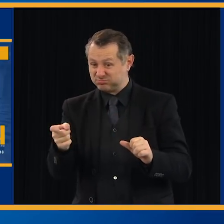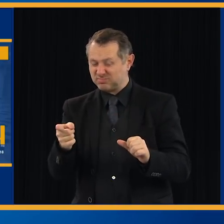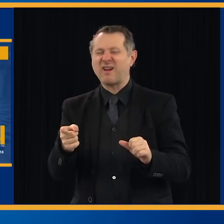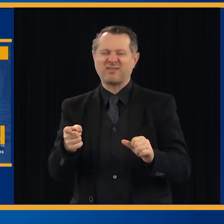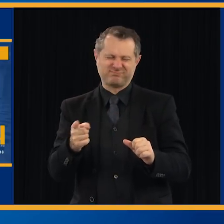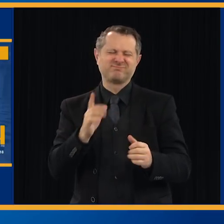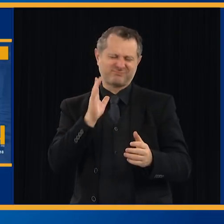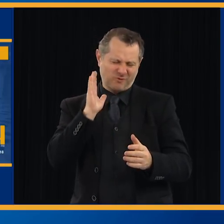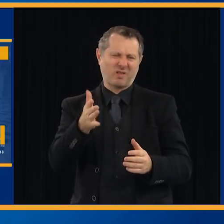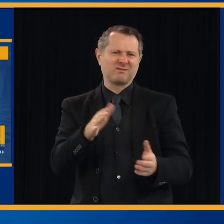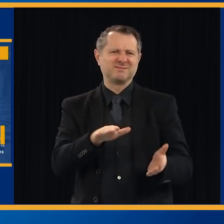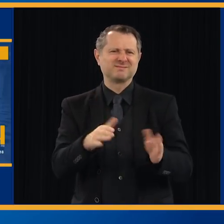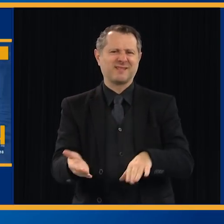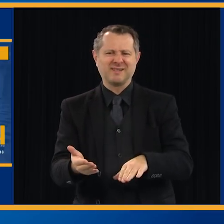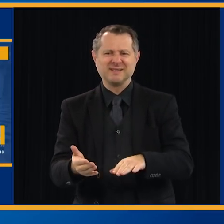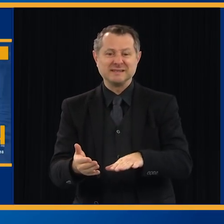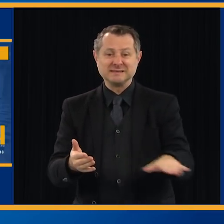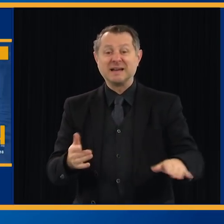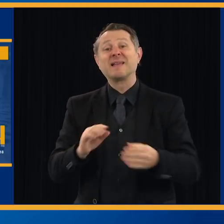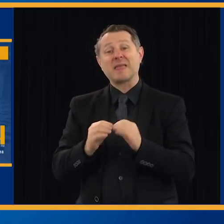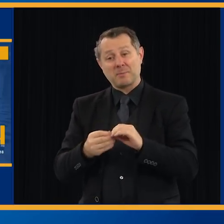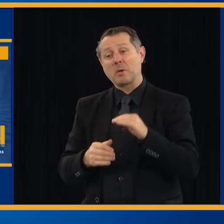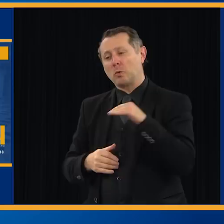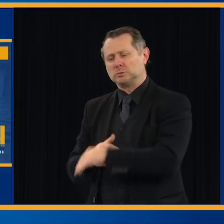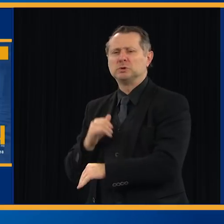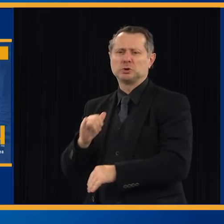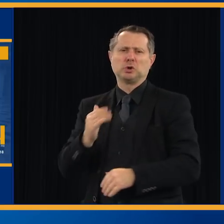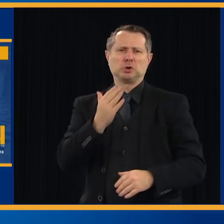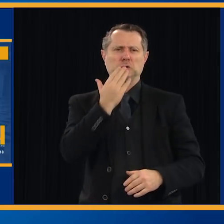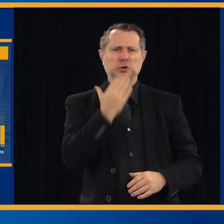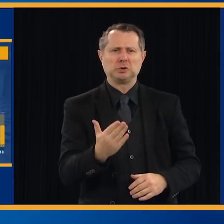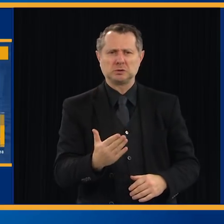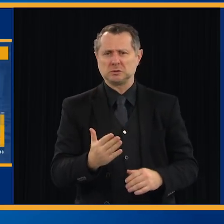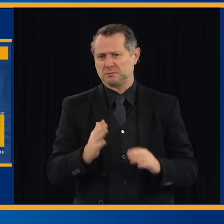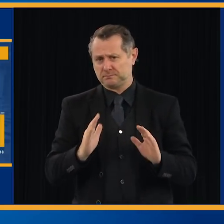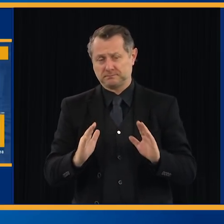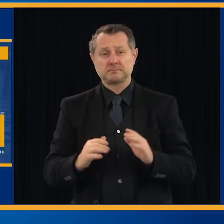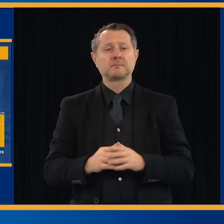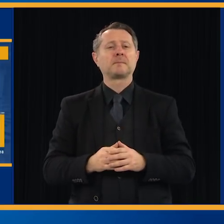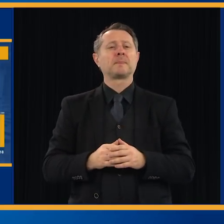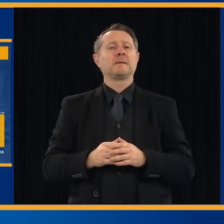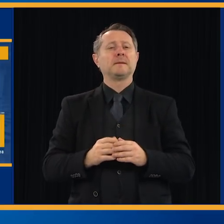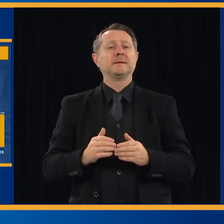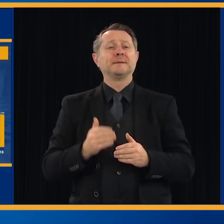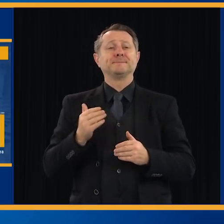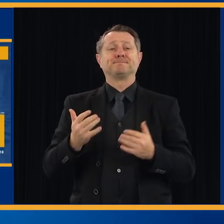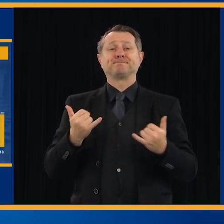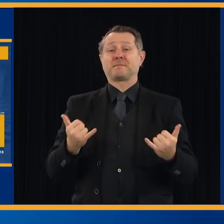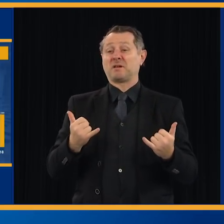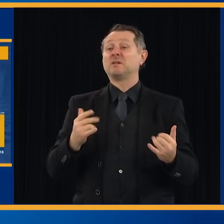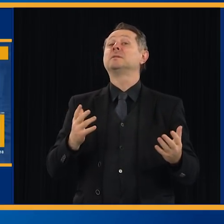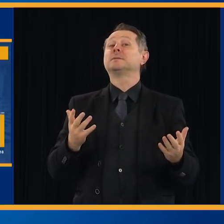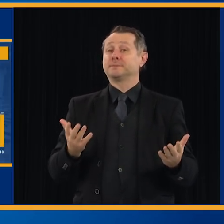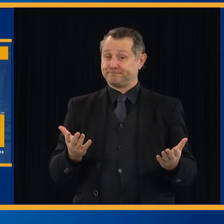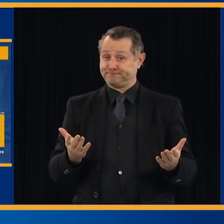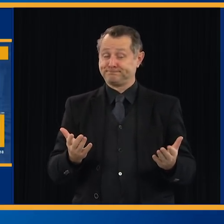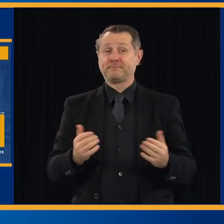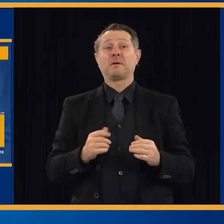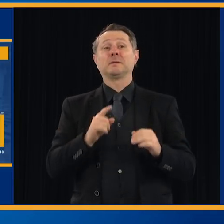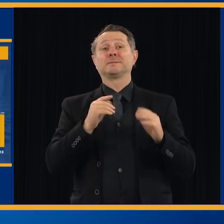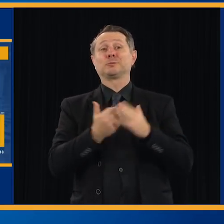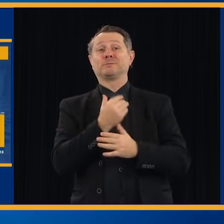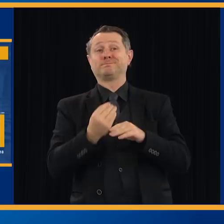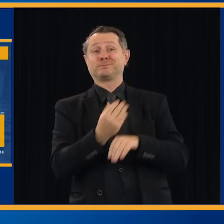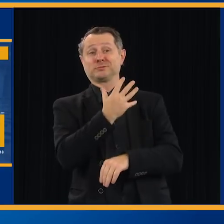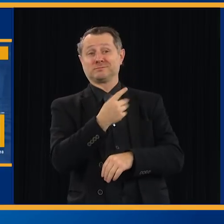this is a very important chart to look at, and the fact that those numbers are down is very important. This is a